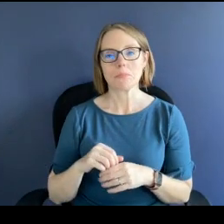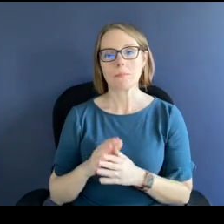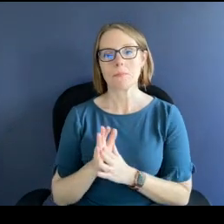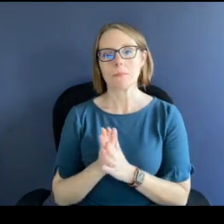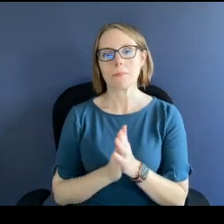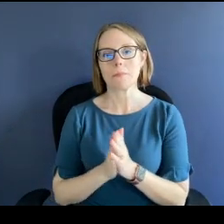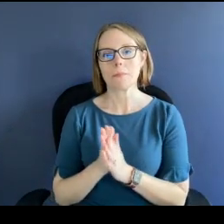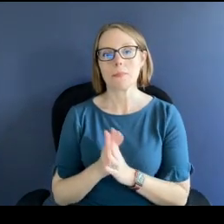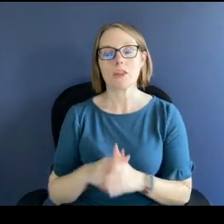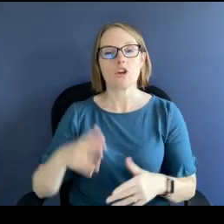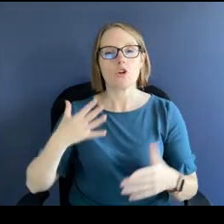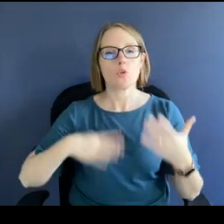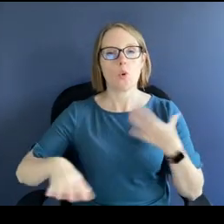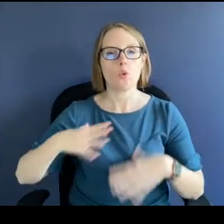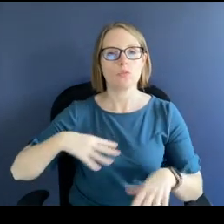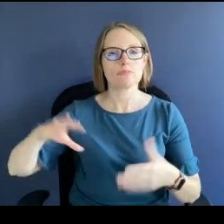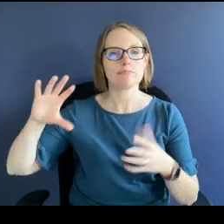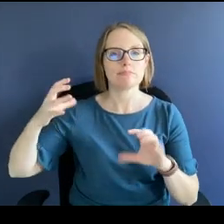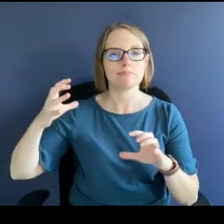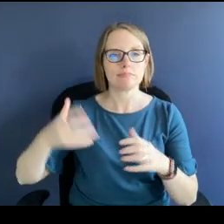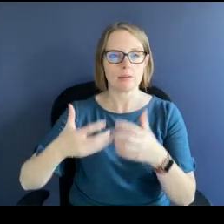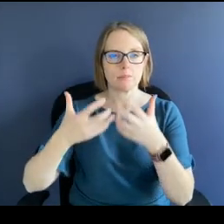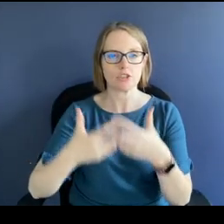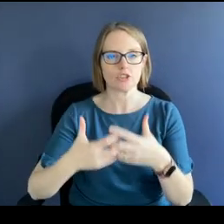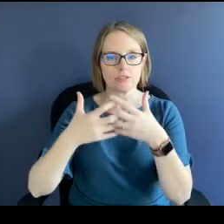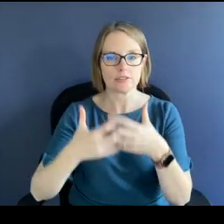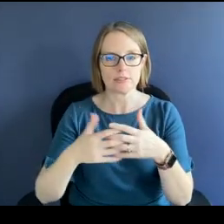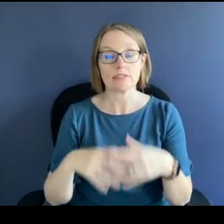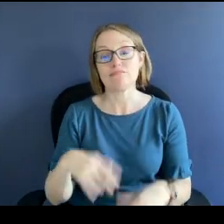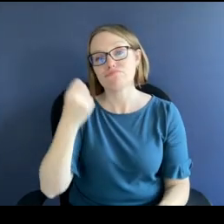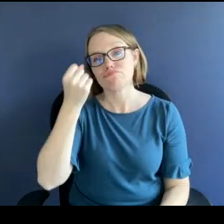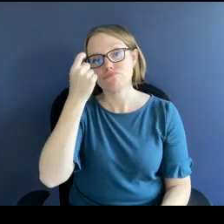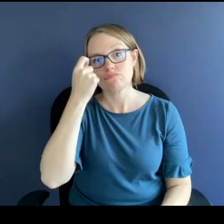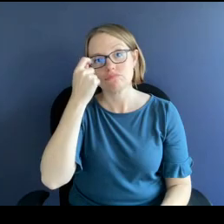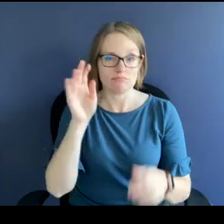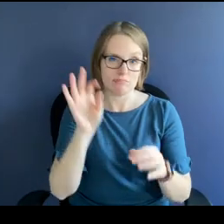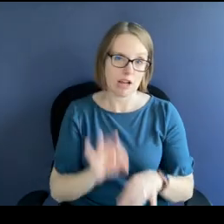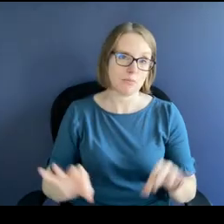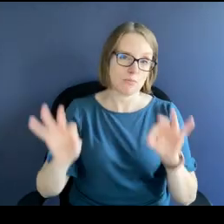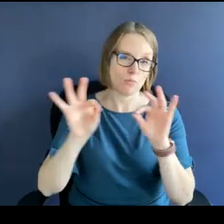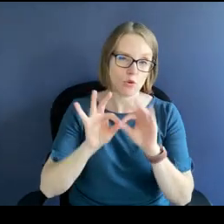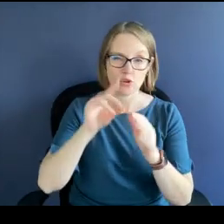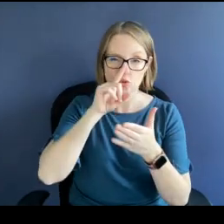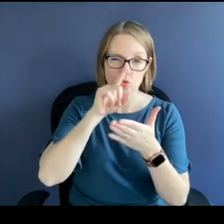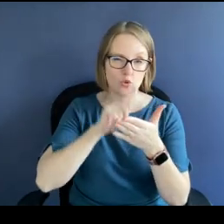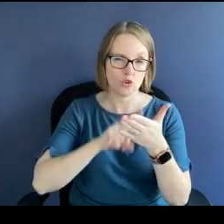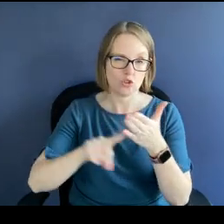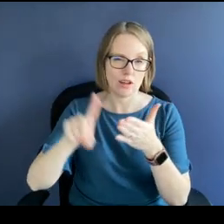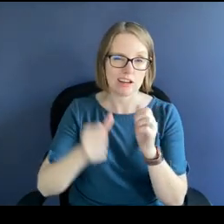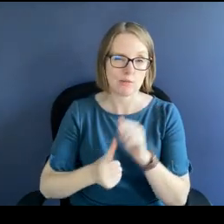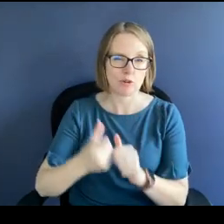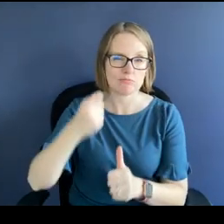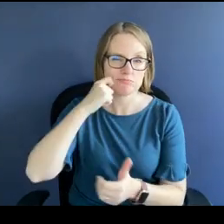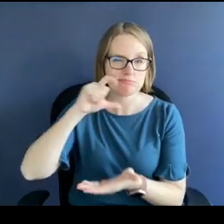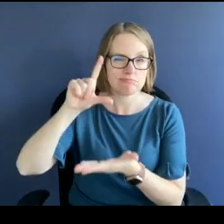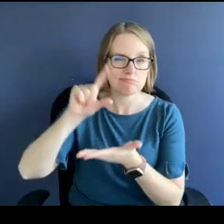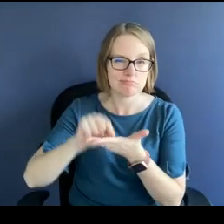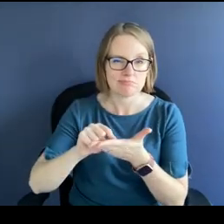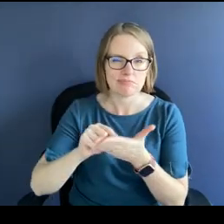Laundry appliances. It is important to check the most recent safe